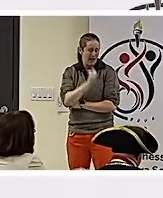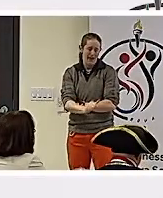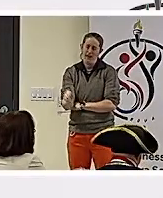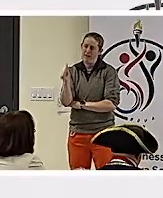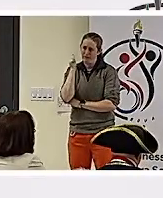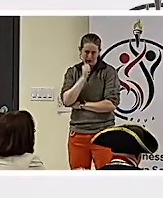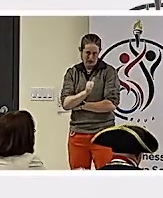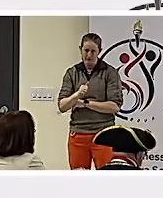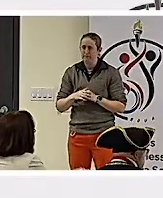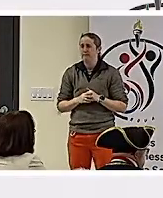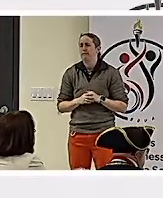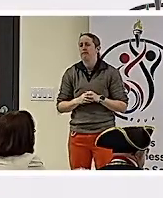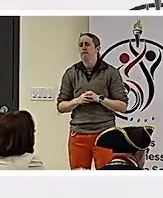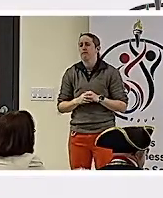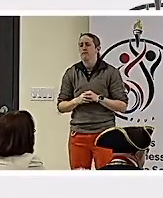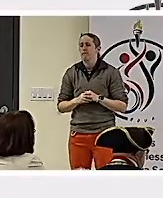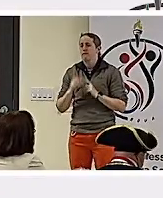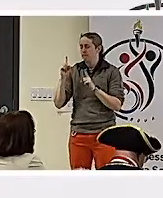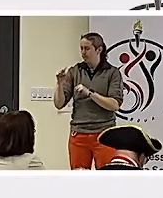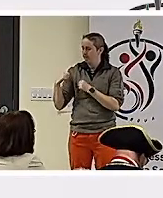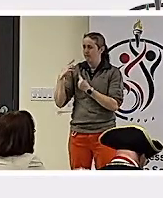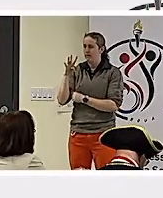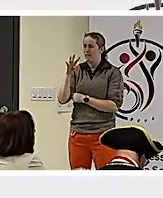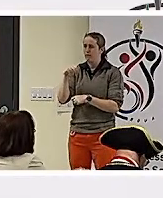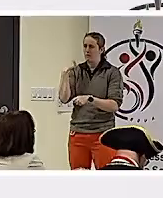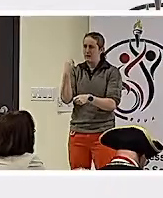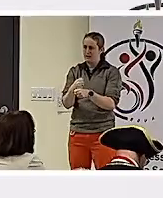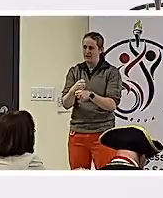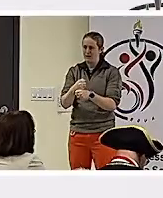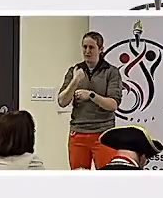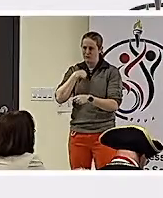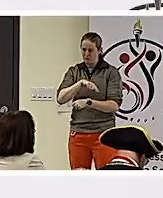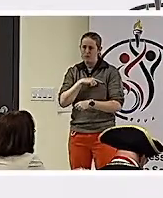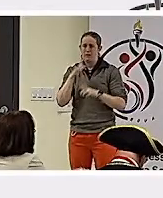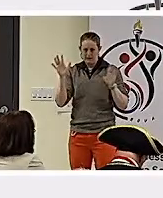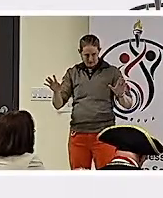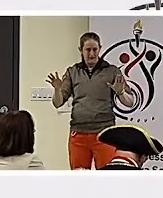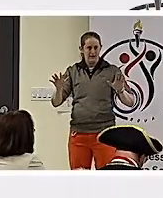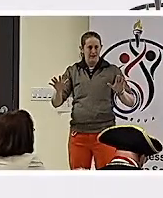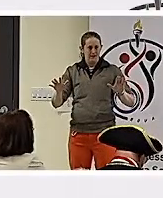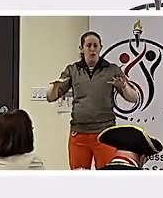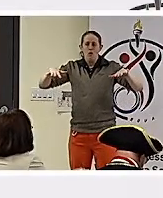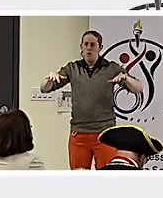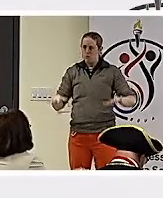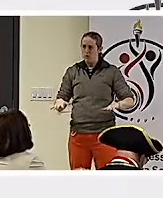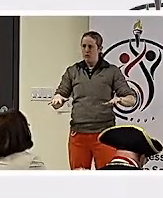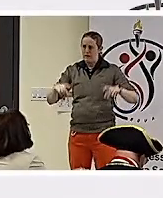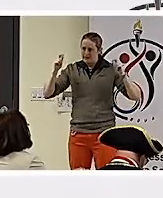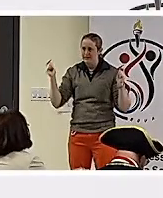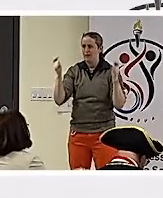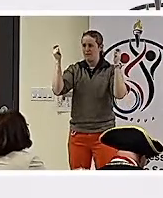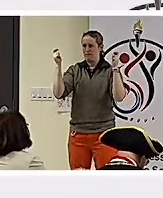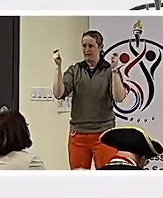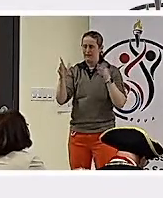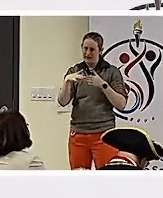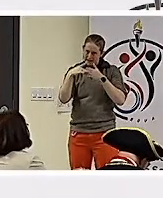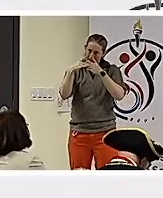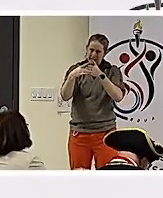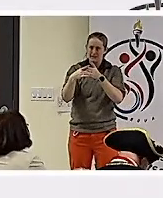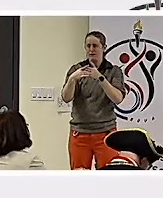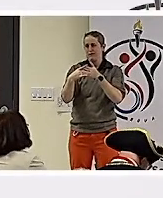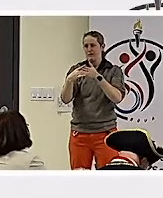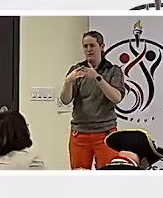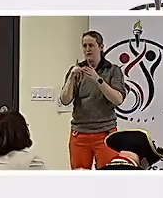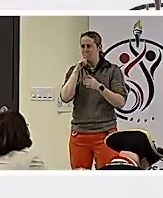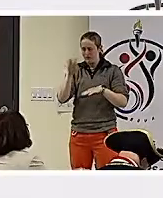40 years, Nova Scotians have taken the time to pause and celebrate these leaders and initiatives that are increasing awareness